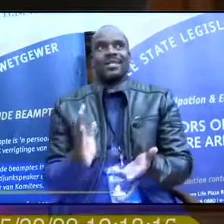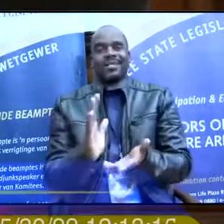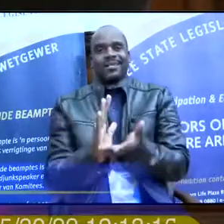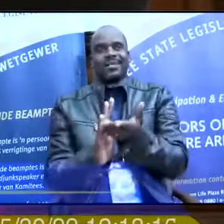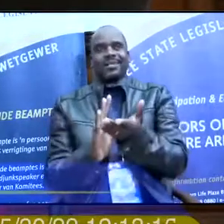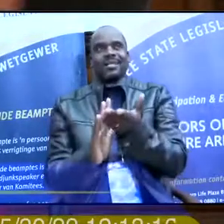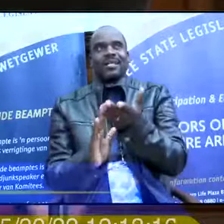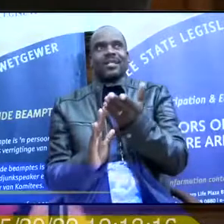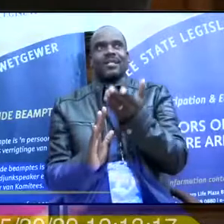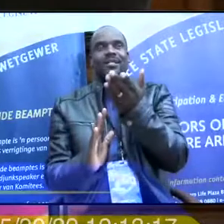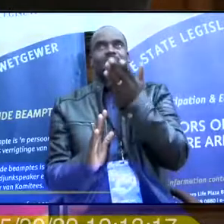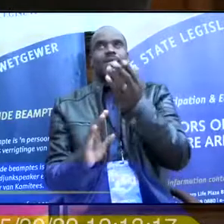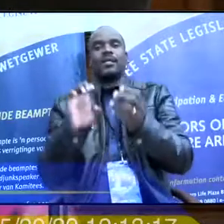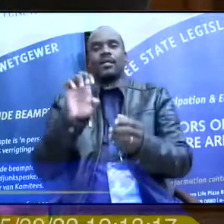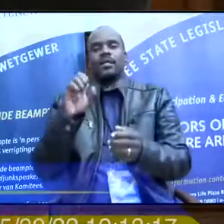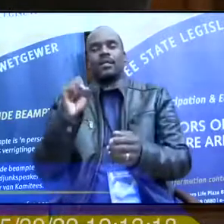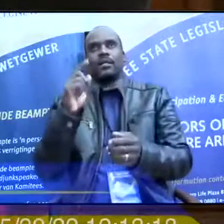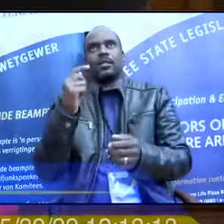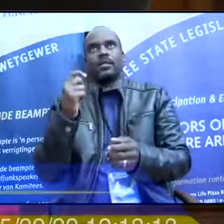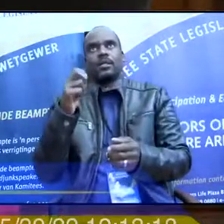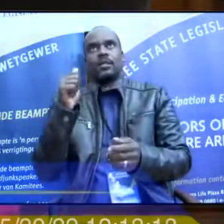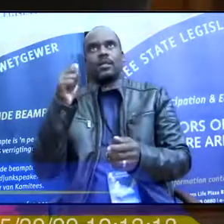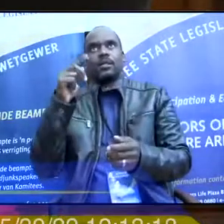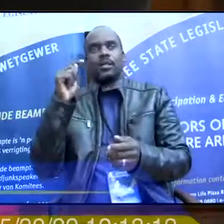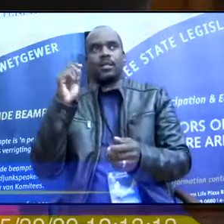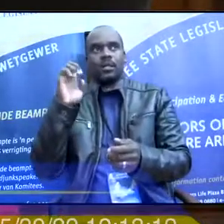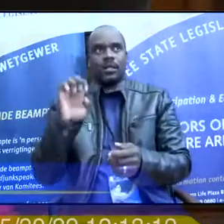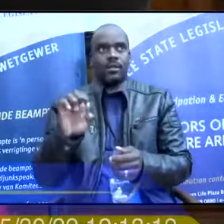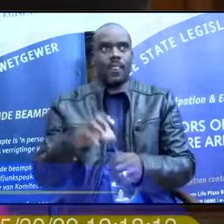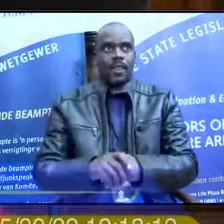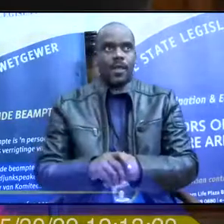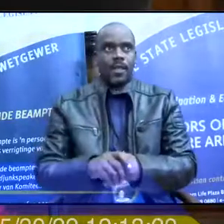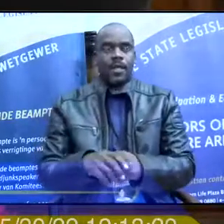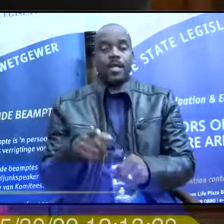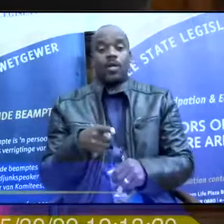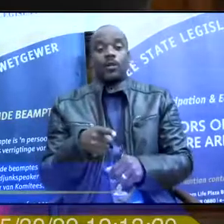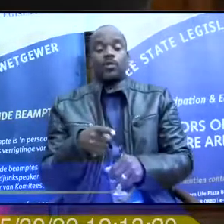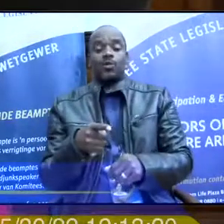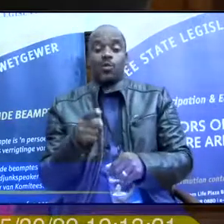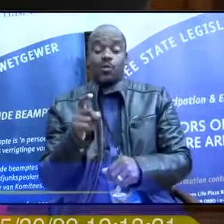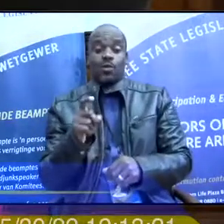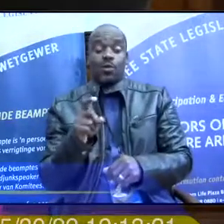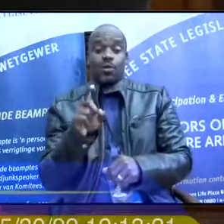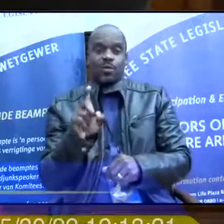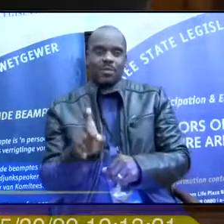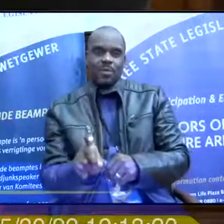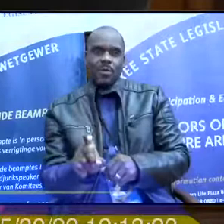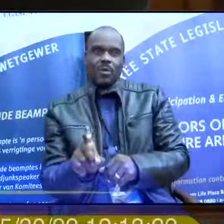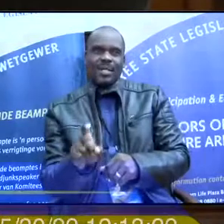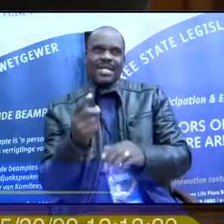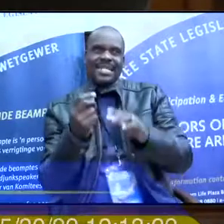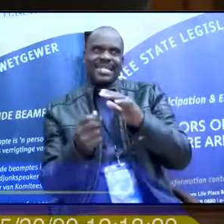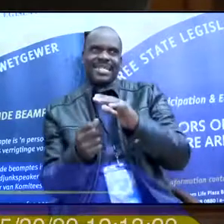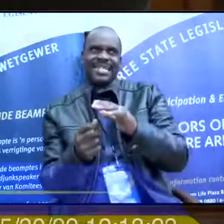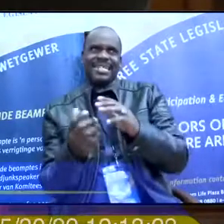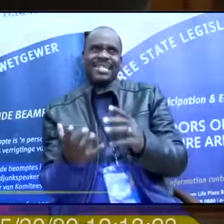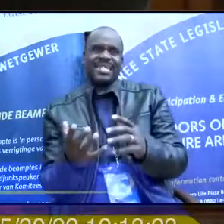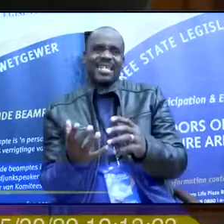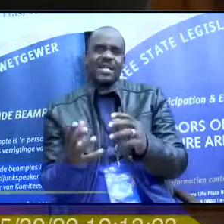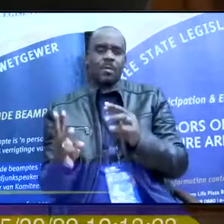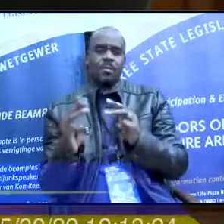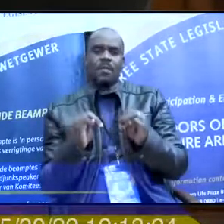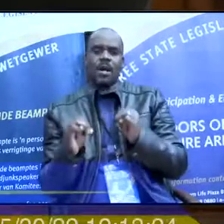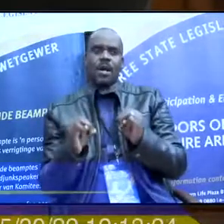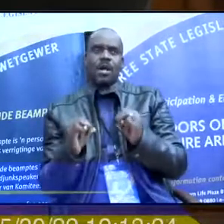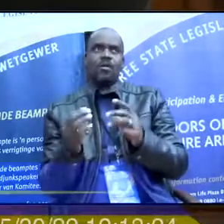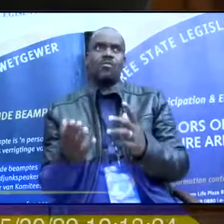expenditure in career but we need that there should be expenditure that is managed so that